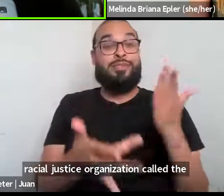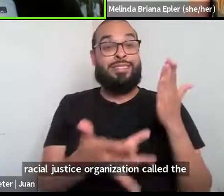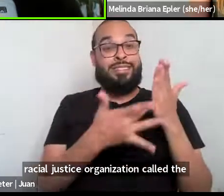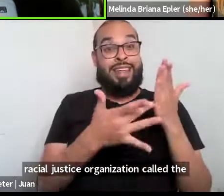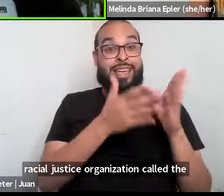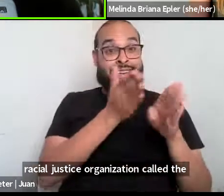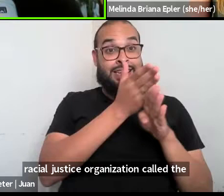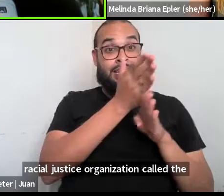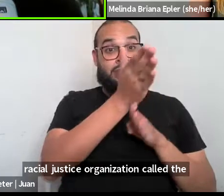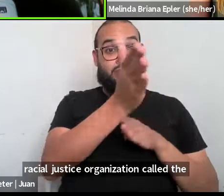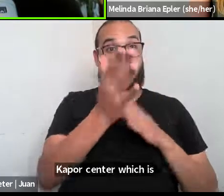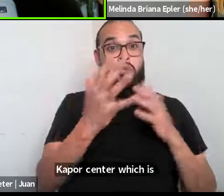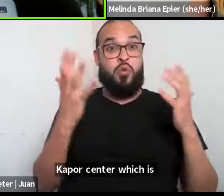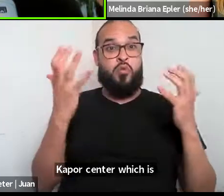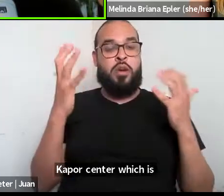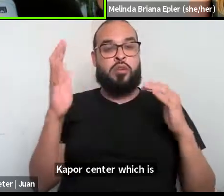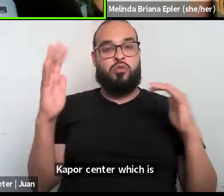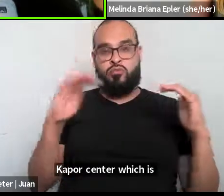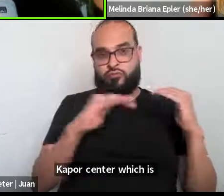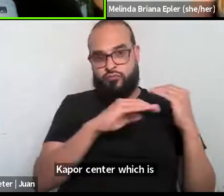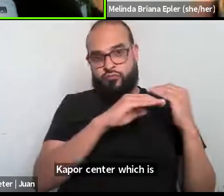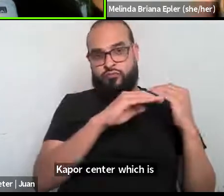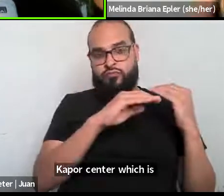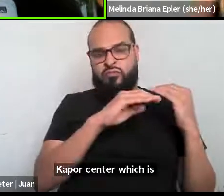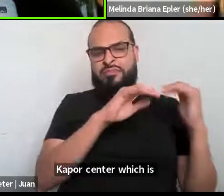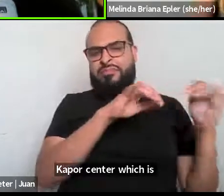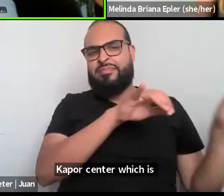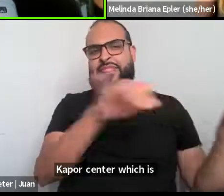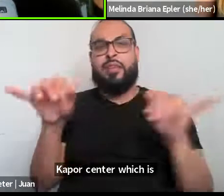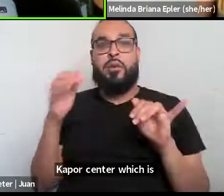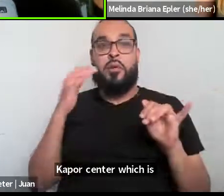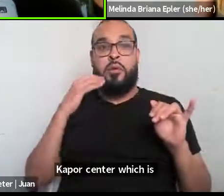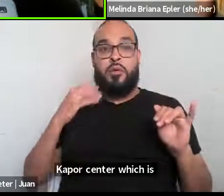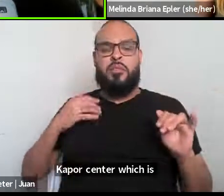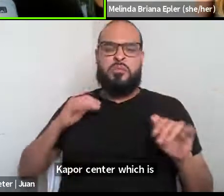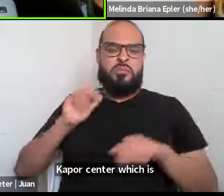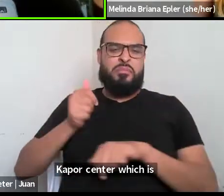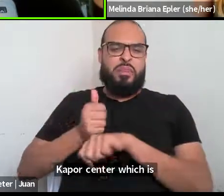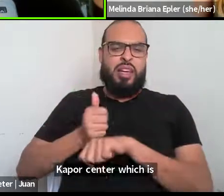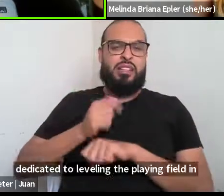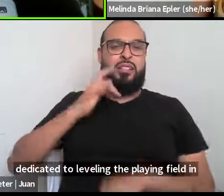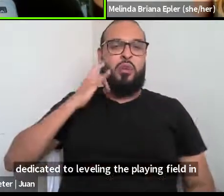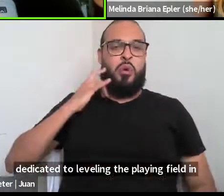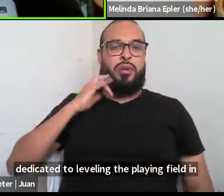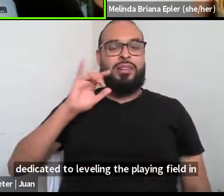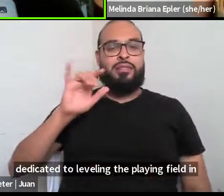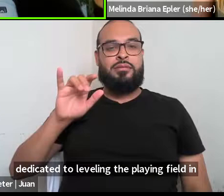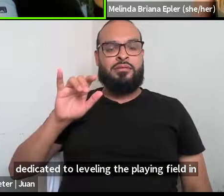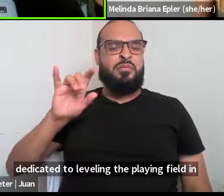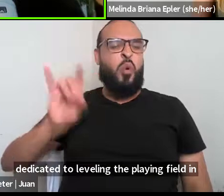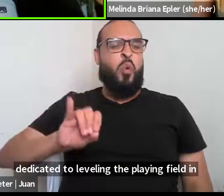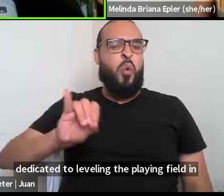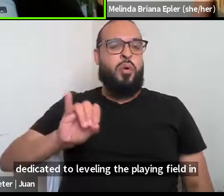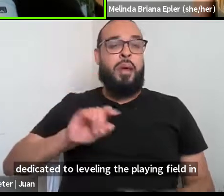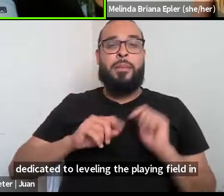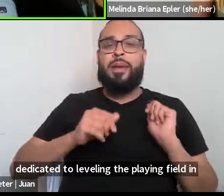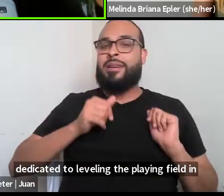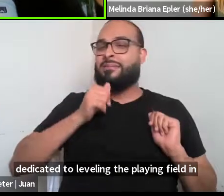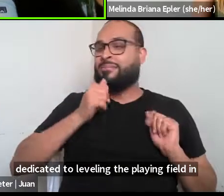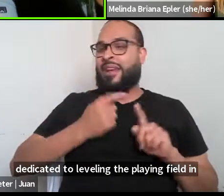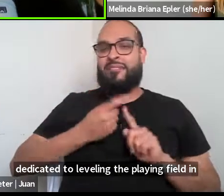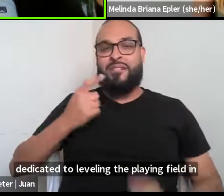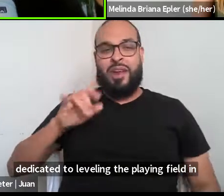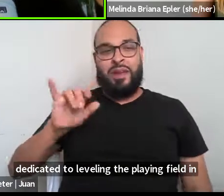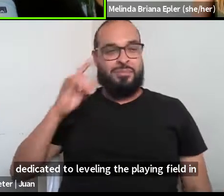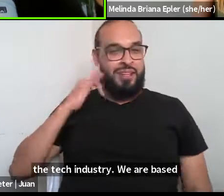in Oakland, California. I am not from California, though. I was actually born in Detroit.